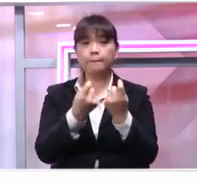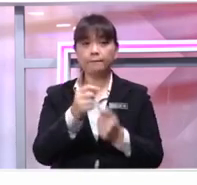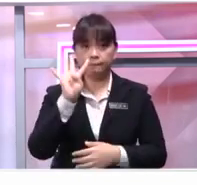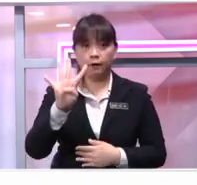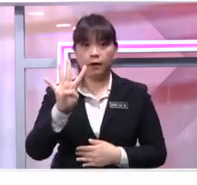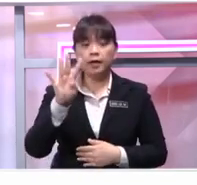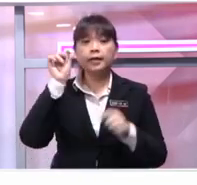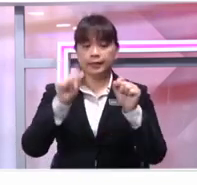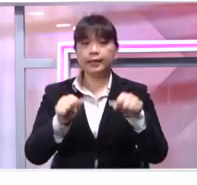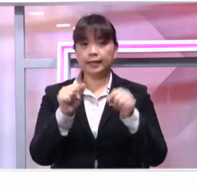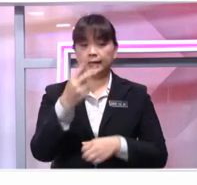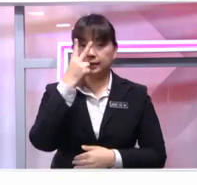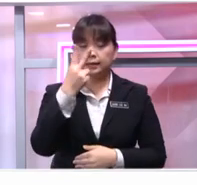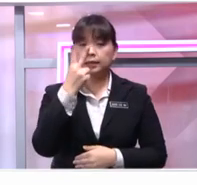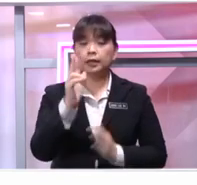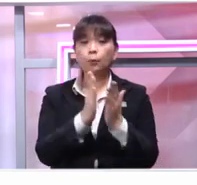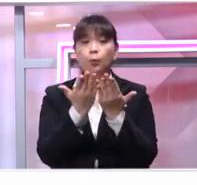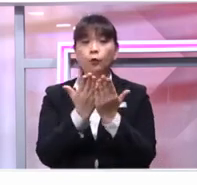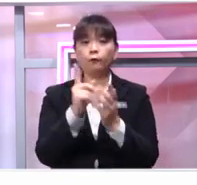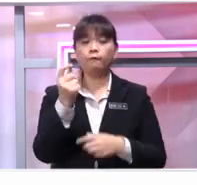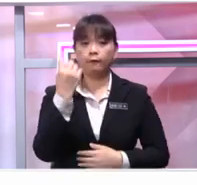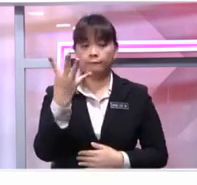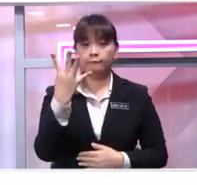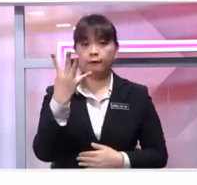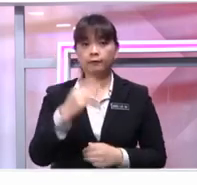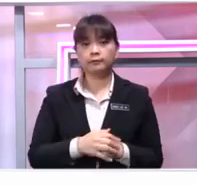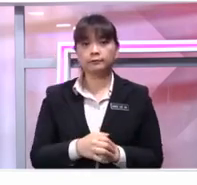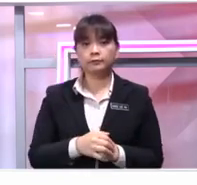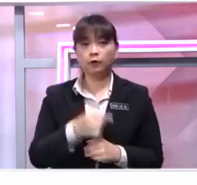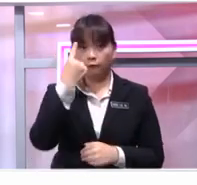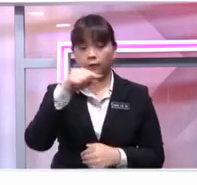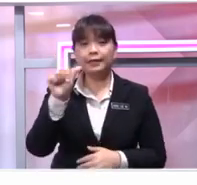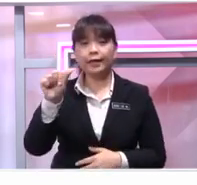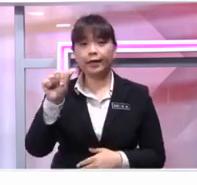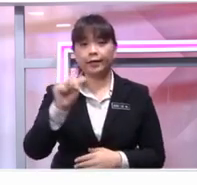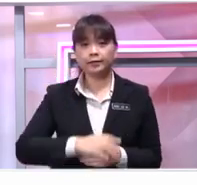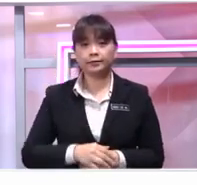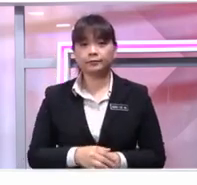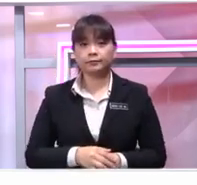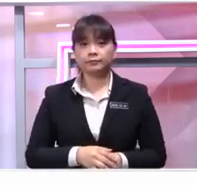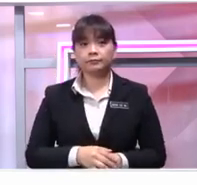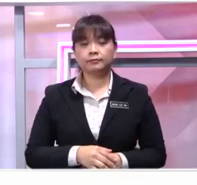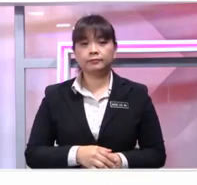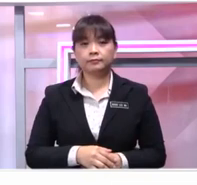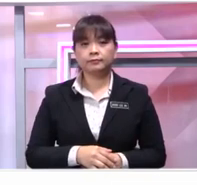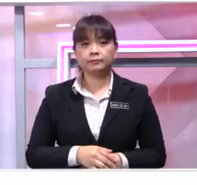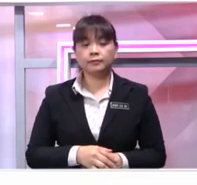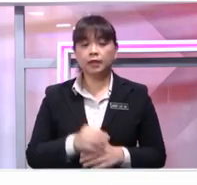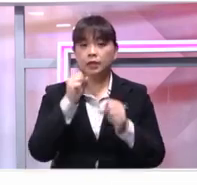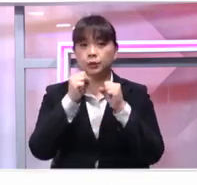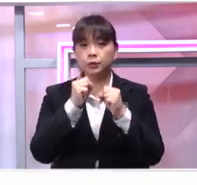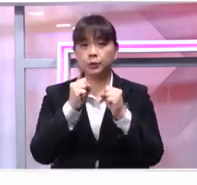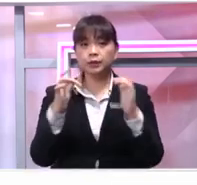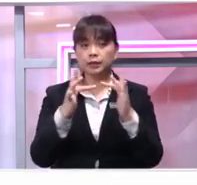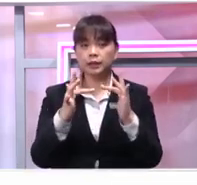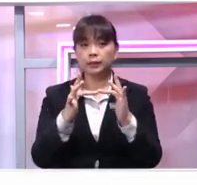day, I found a school friend from primary school. I was so pleased to hear her news. Social networking